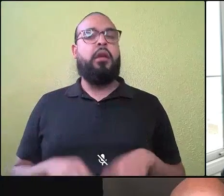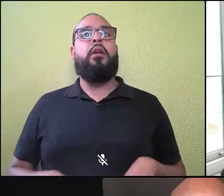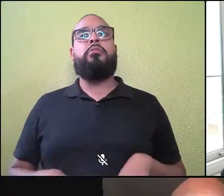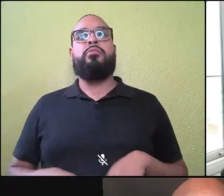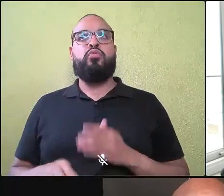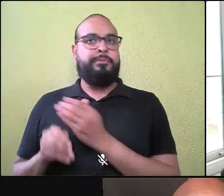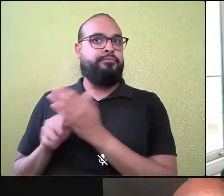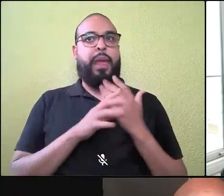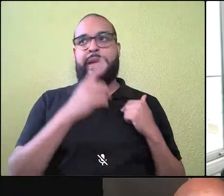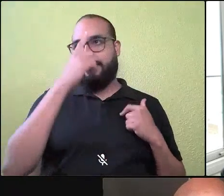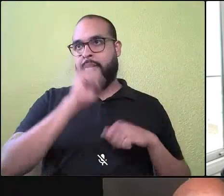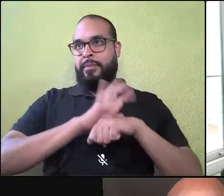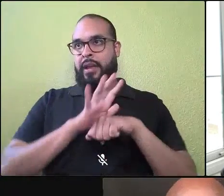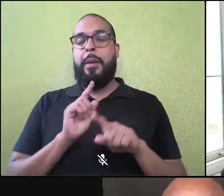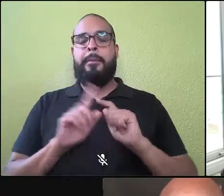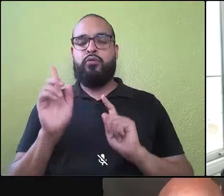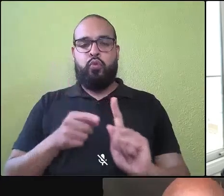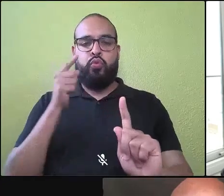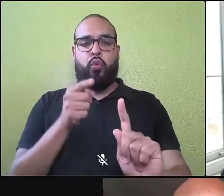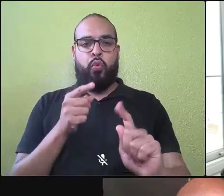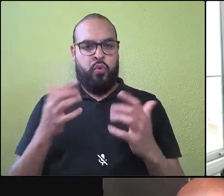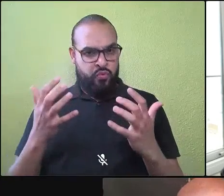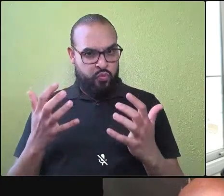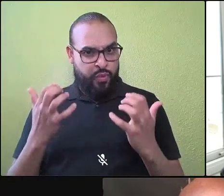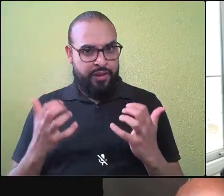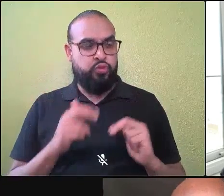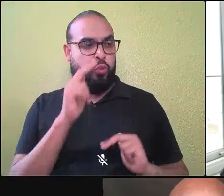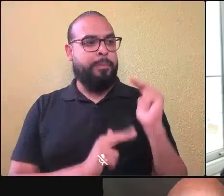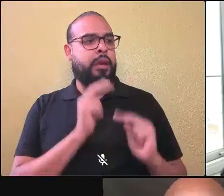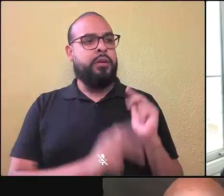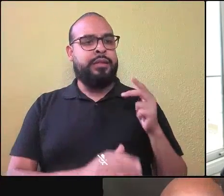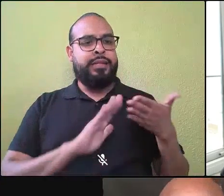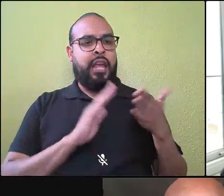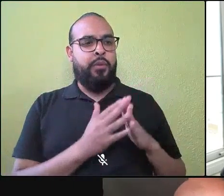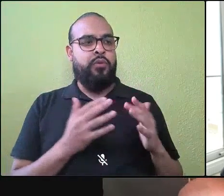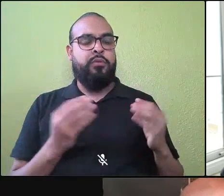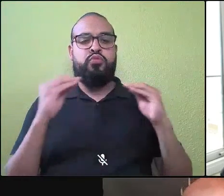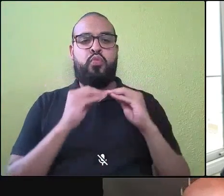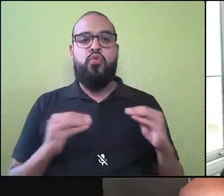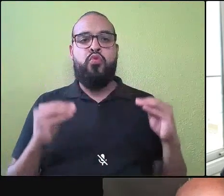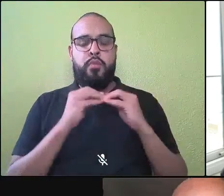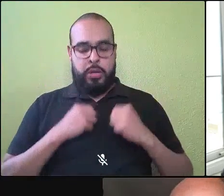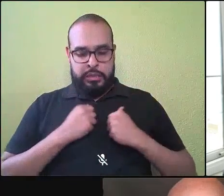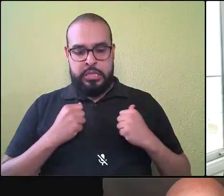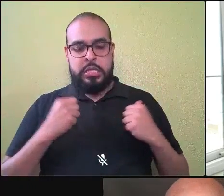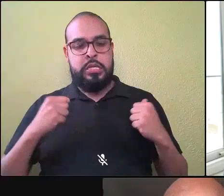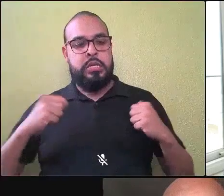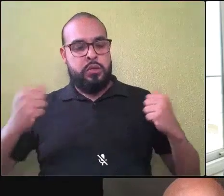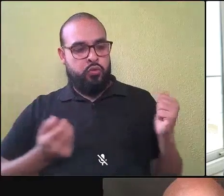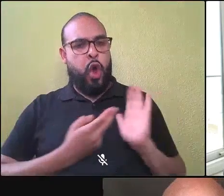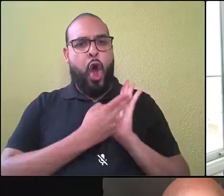to intentionally build a community that got more and more real with each other, and they got more and more involved and committed to each other, and they got more and more